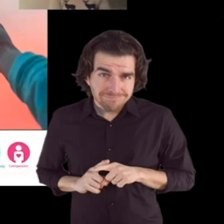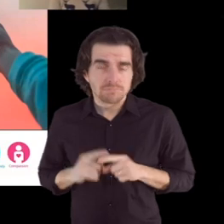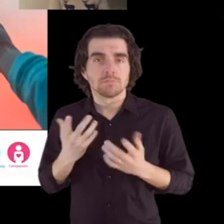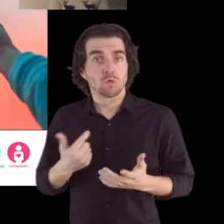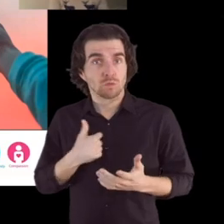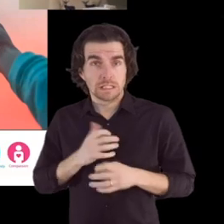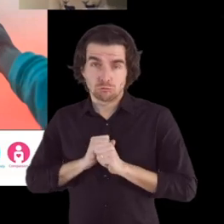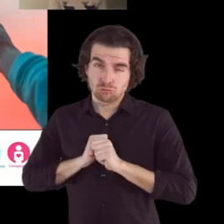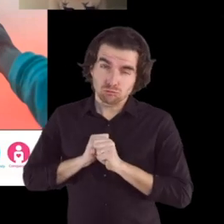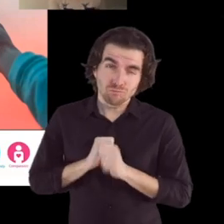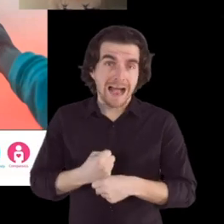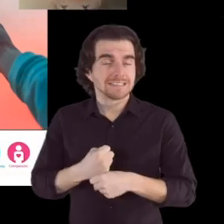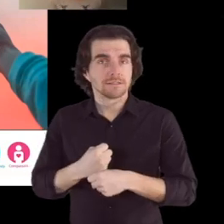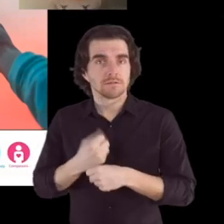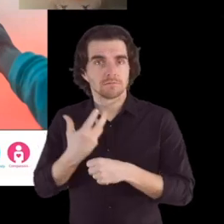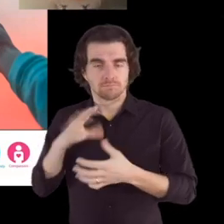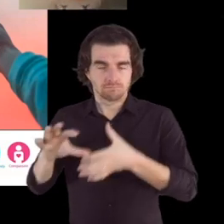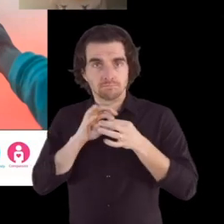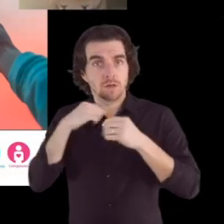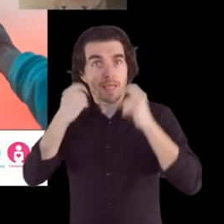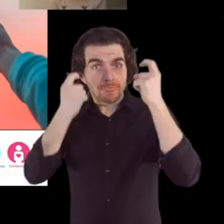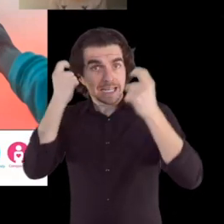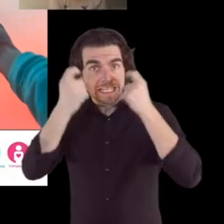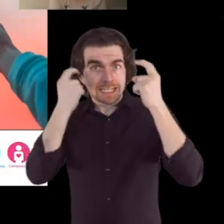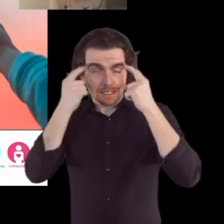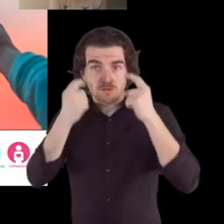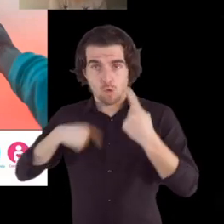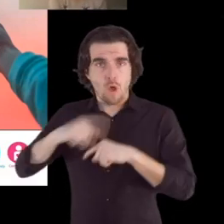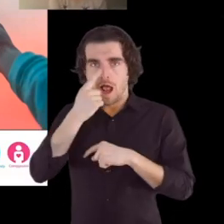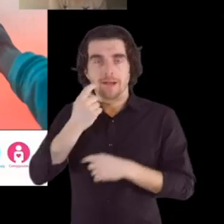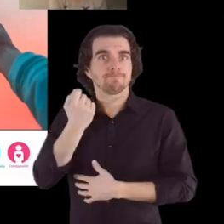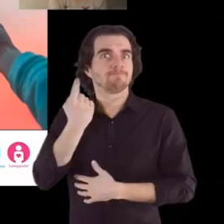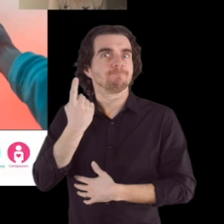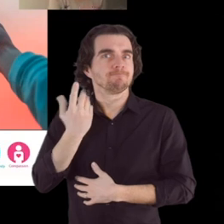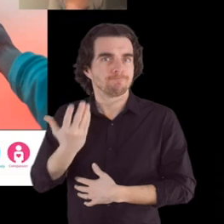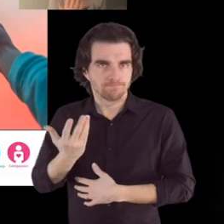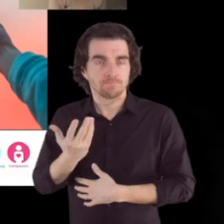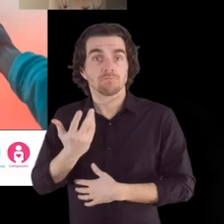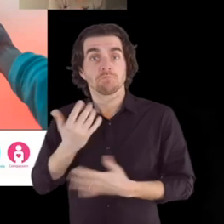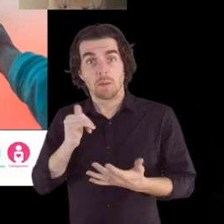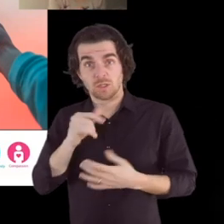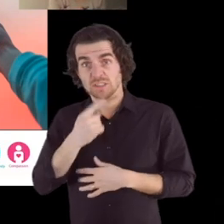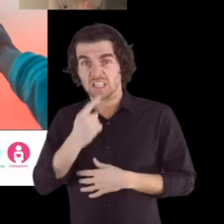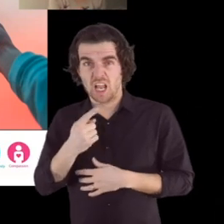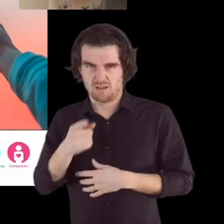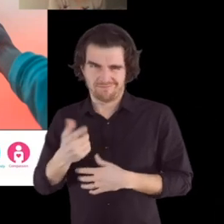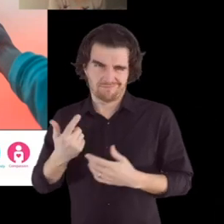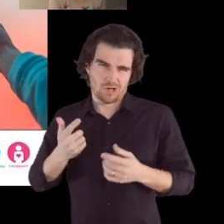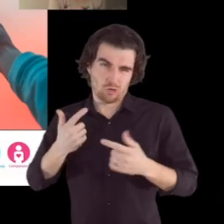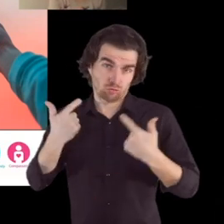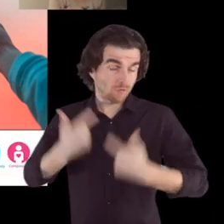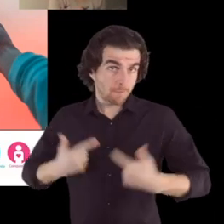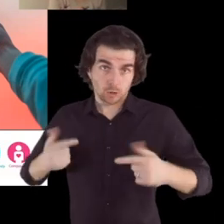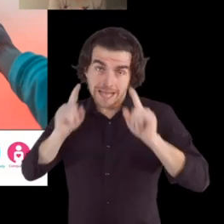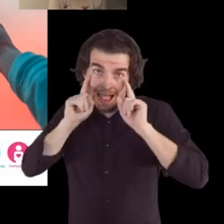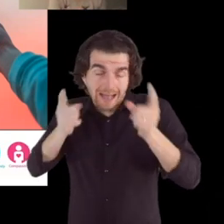So when we're stressed out, these are some of the thoughts I'm sure we can all relate to. You know, you might start to think, this is too much for me, I can't